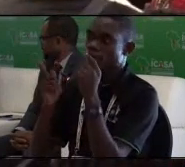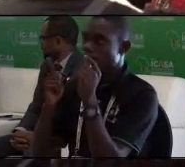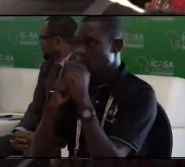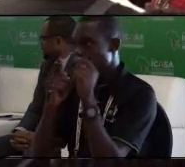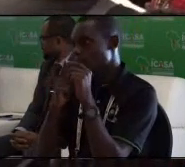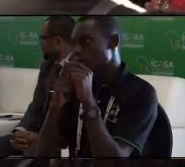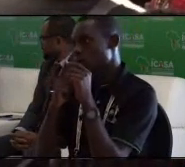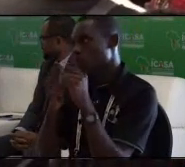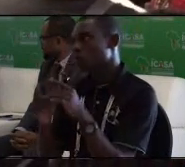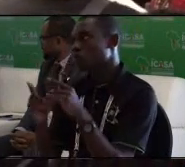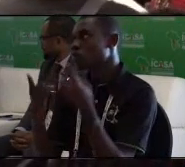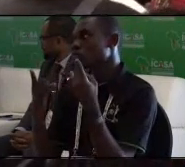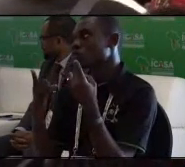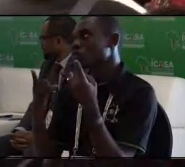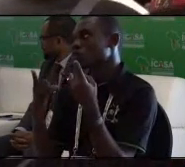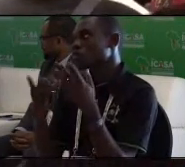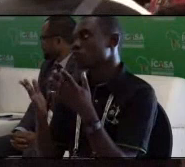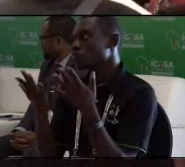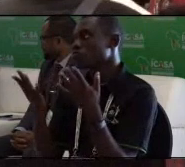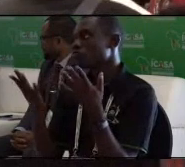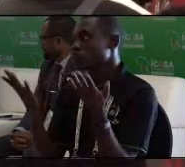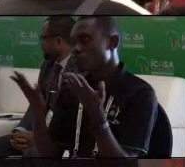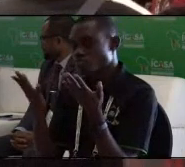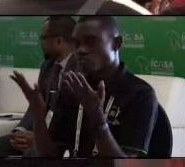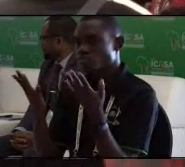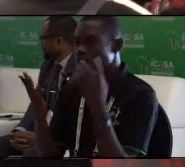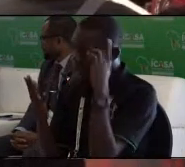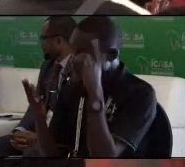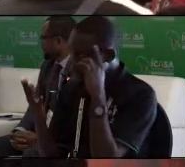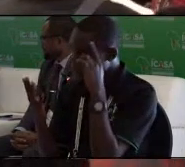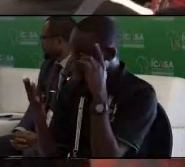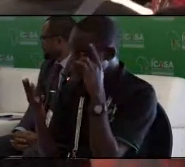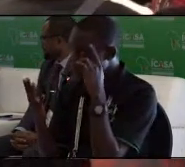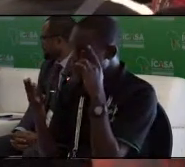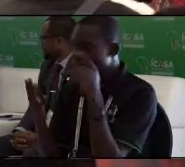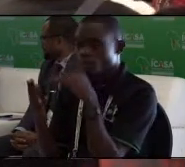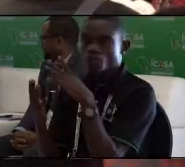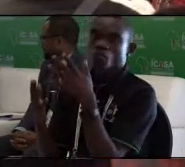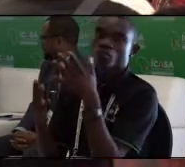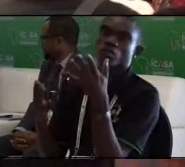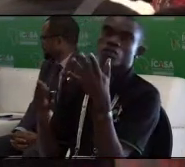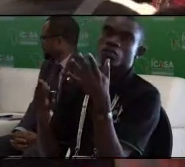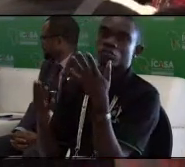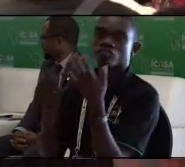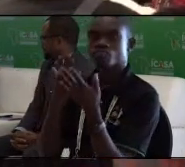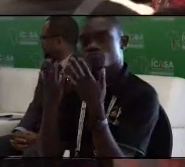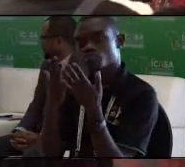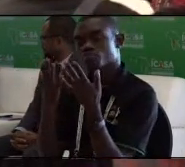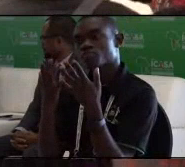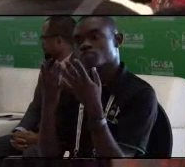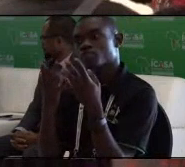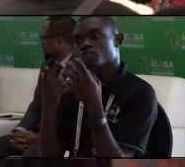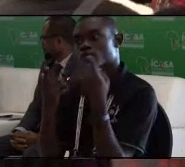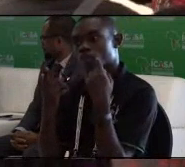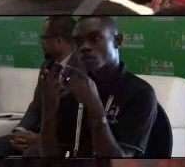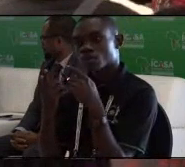kit procurement. How have you handled, and what were the parameters on your decisions to order these test kits, procurement, supply